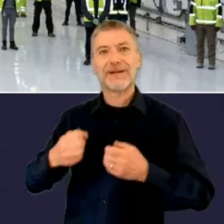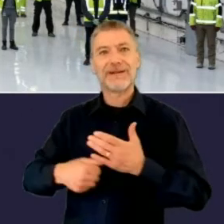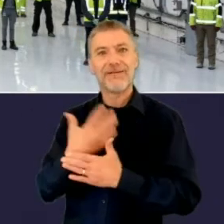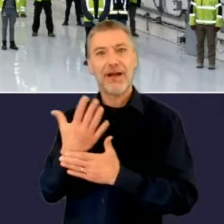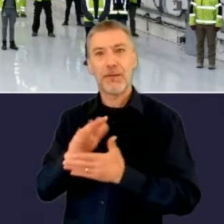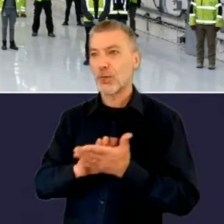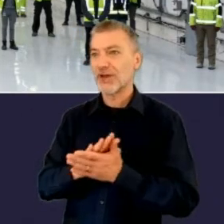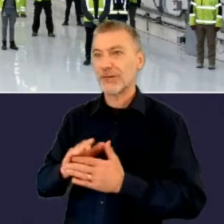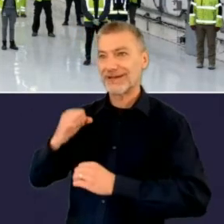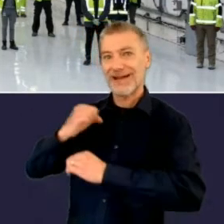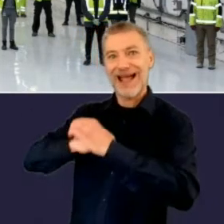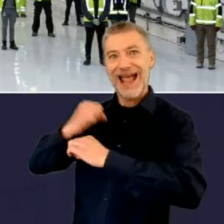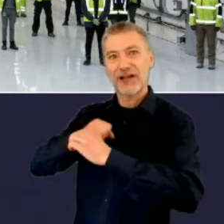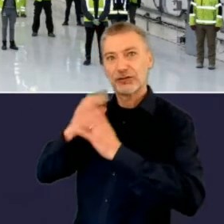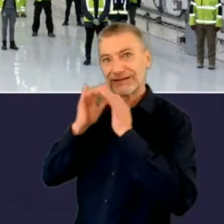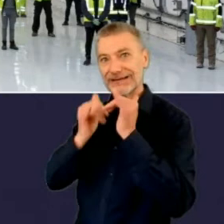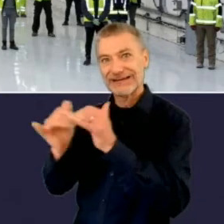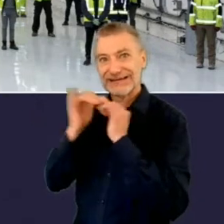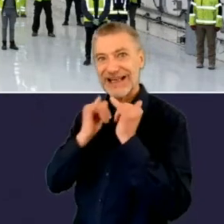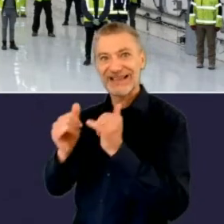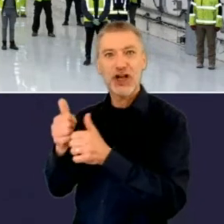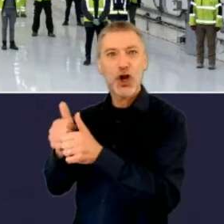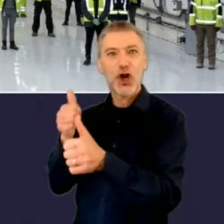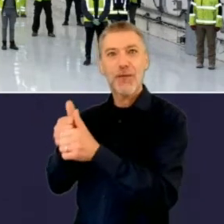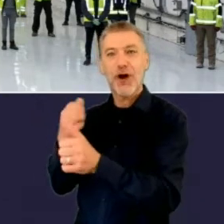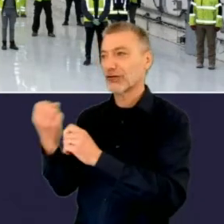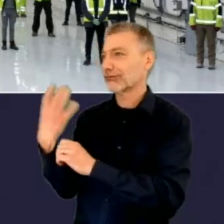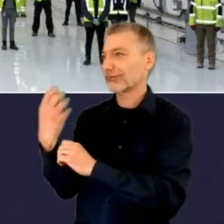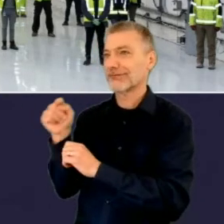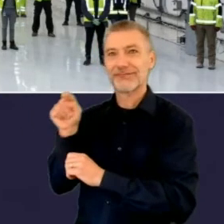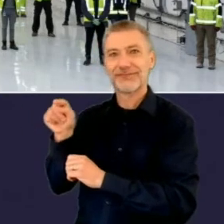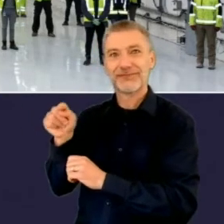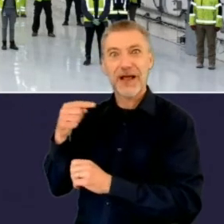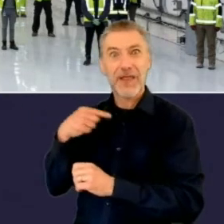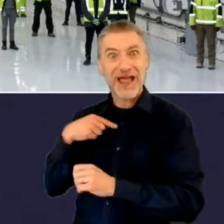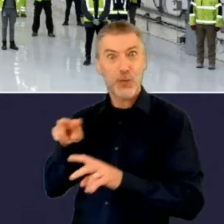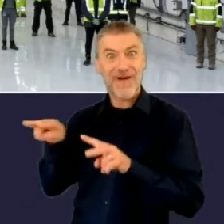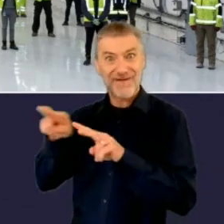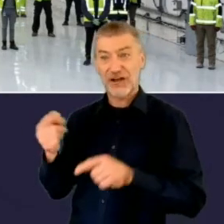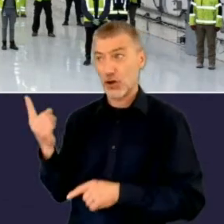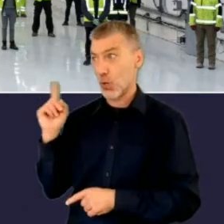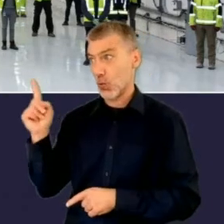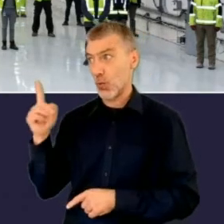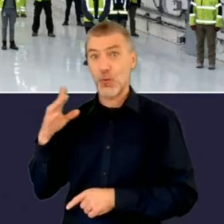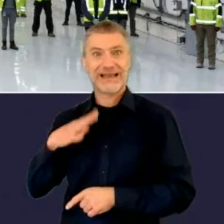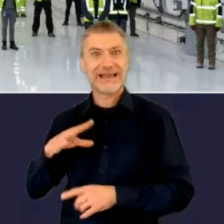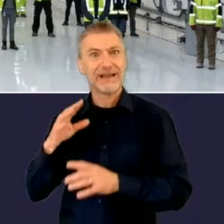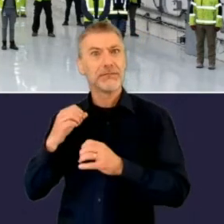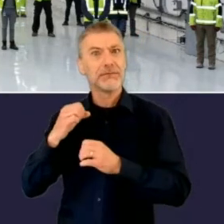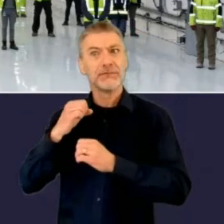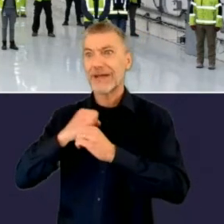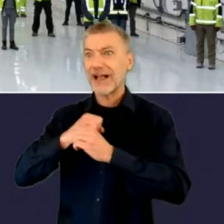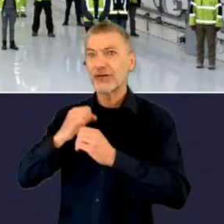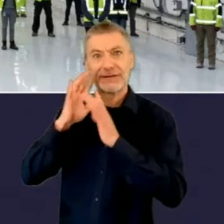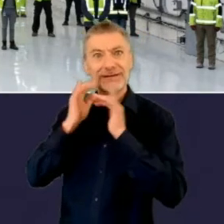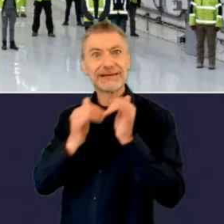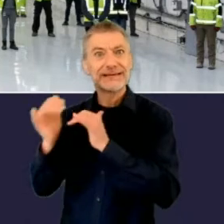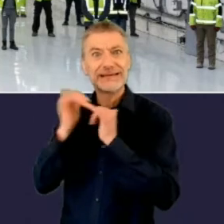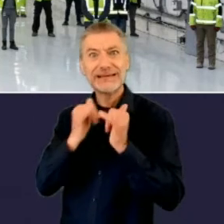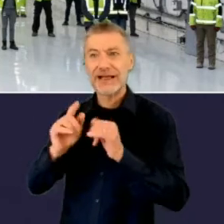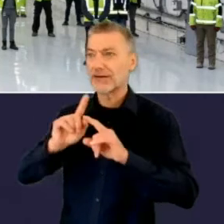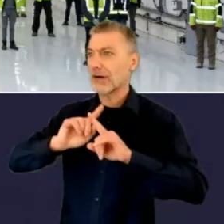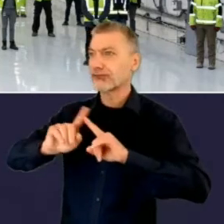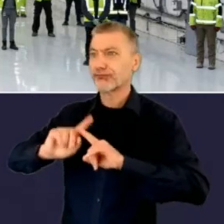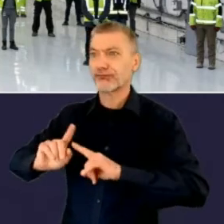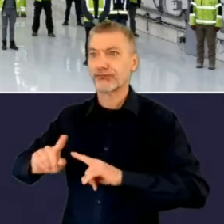commercial jet engines. So the video you've just seen highlights the reason why we have to carry out engine testing, as well as the different types of testing we do in our